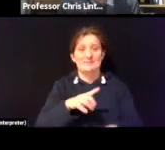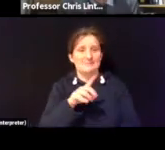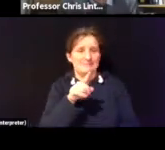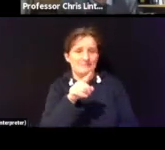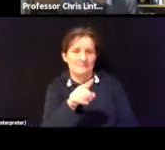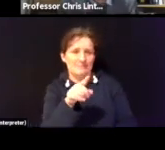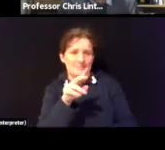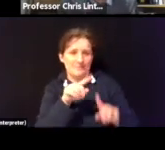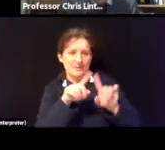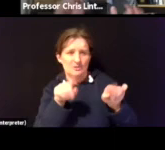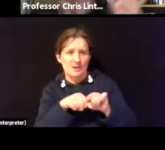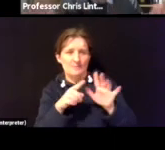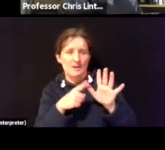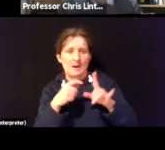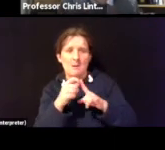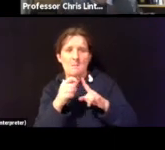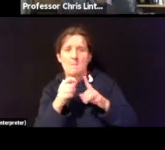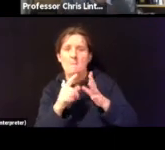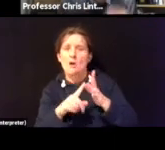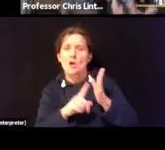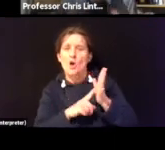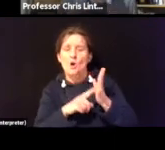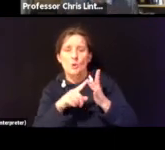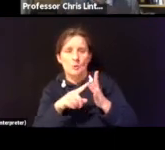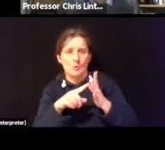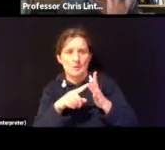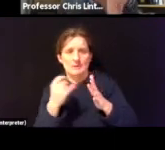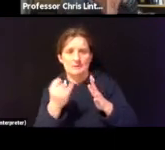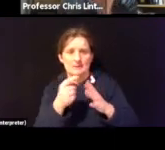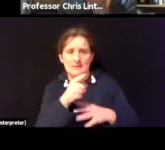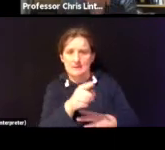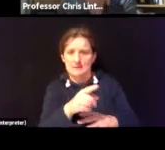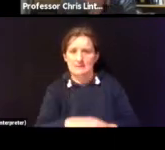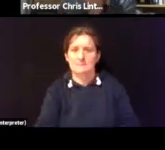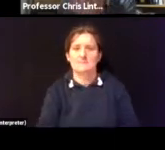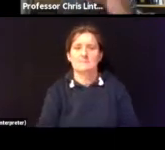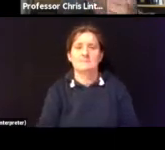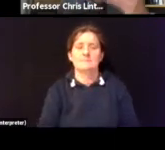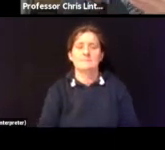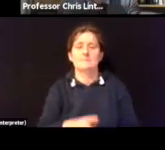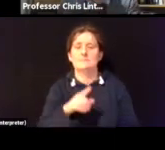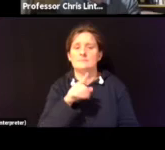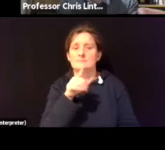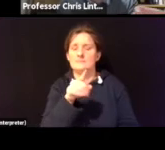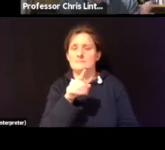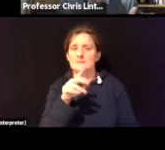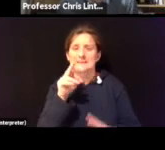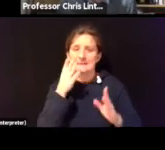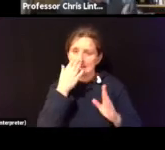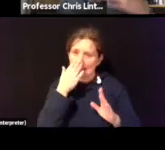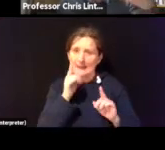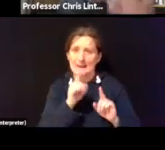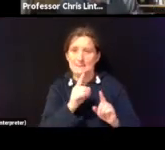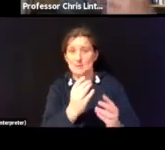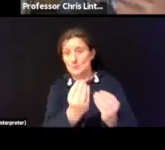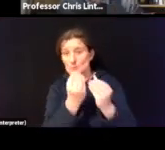Apollo 16 lunar module and the tracks left by the astronauts. The thing that the Apollo missions seem to have taught us